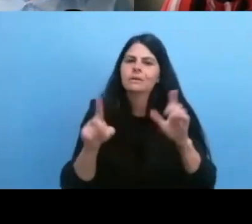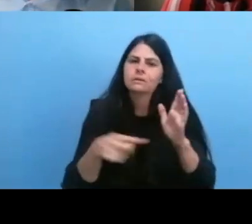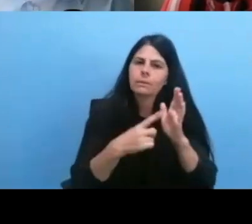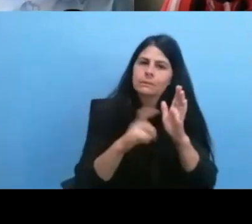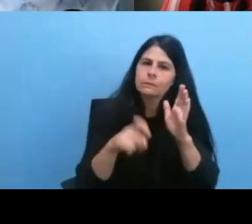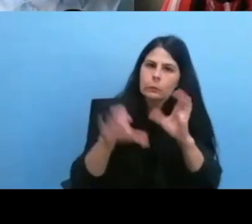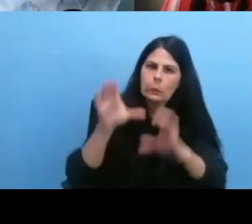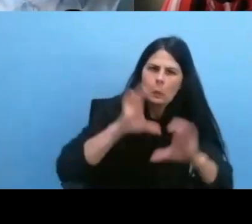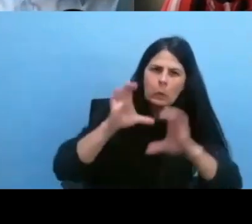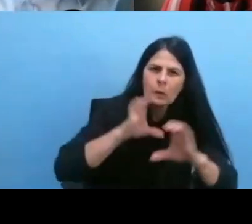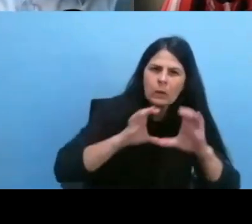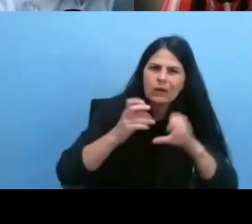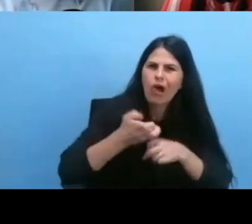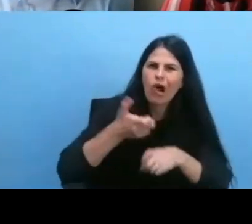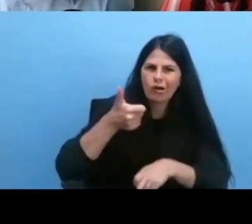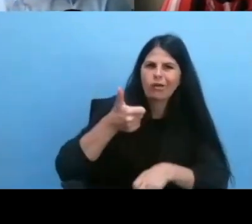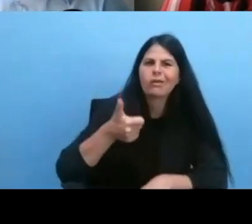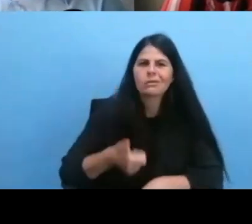Thank you very much.